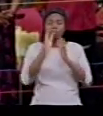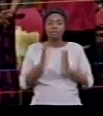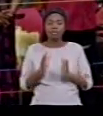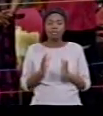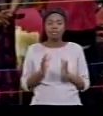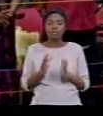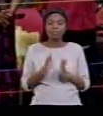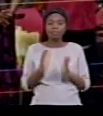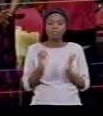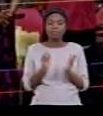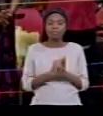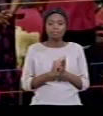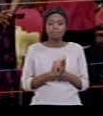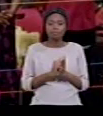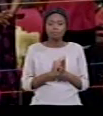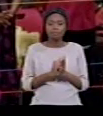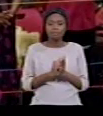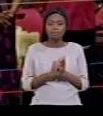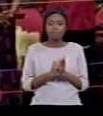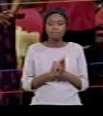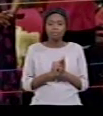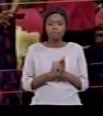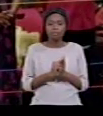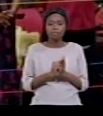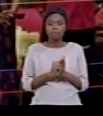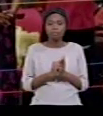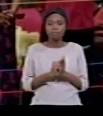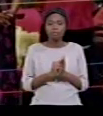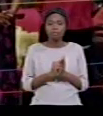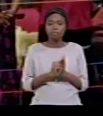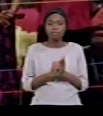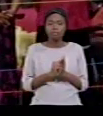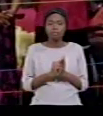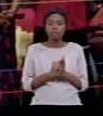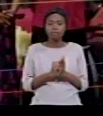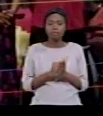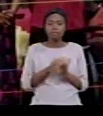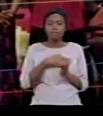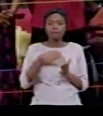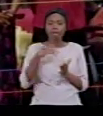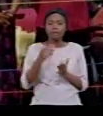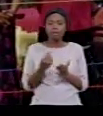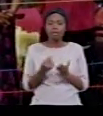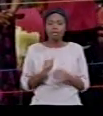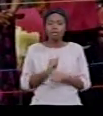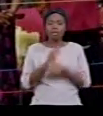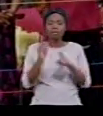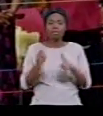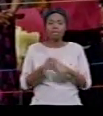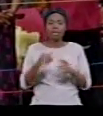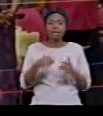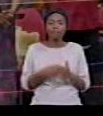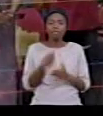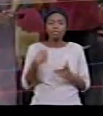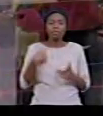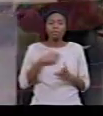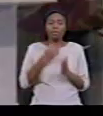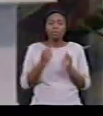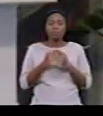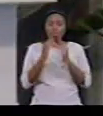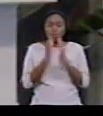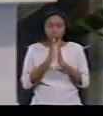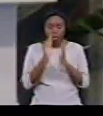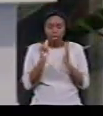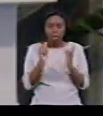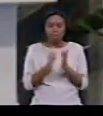that ye skip like rams, and ye little hills like lambs. We are going to pray that as many as